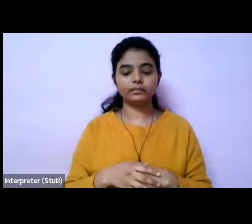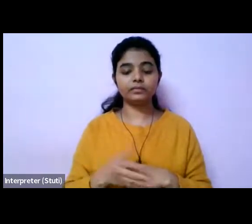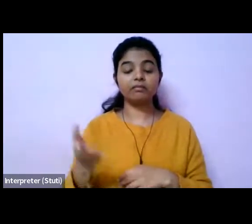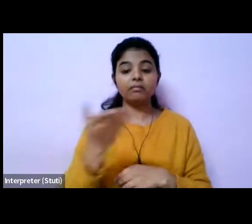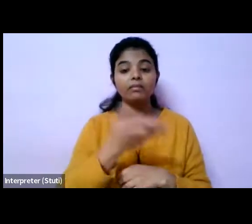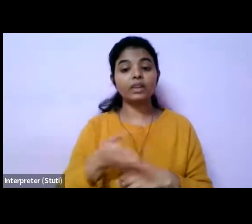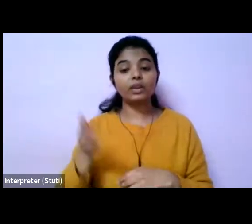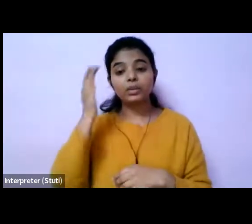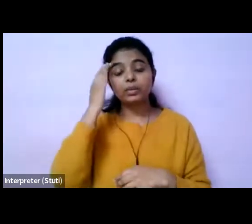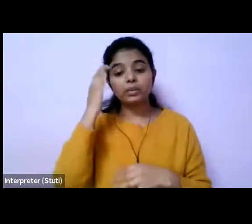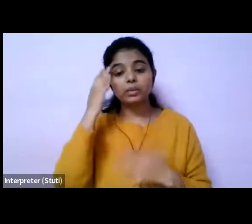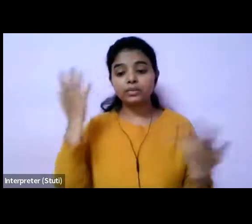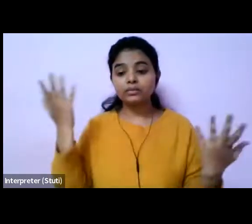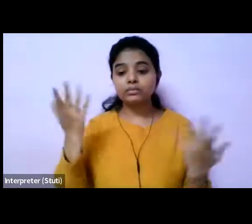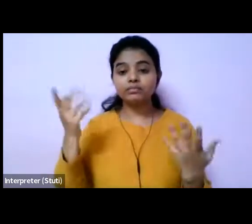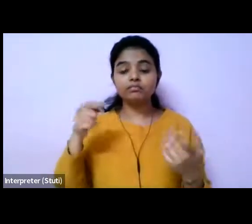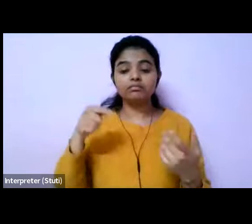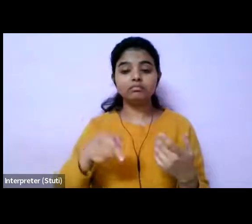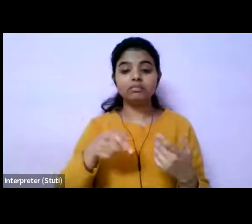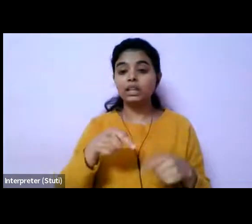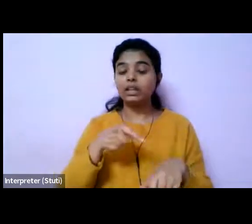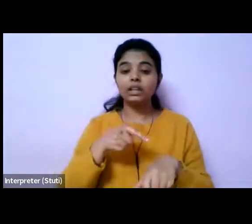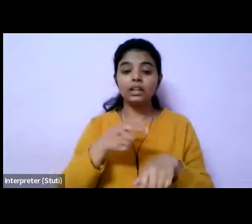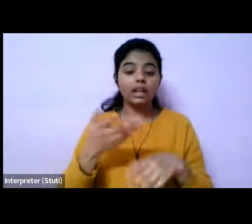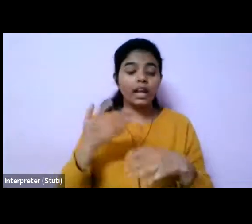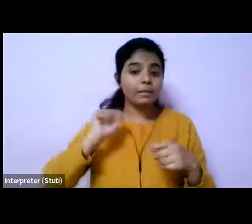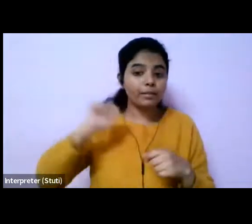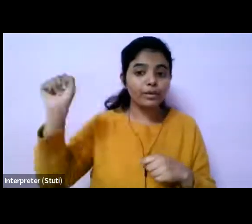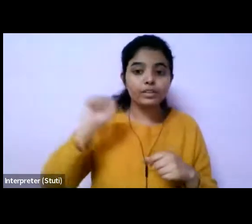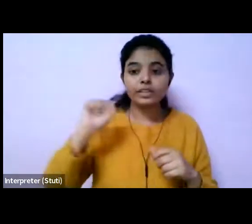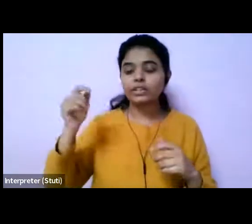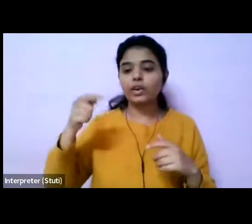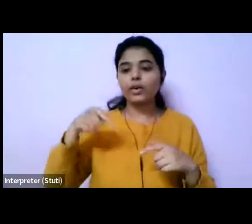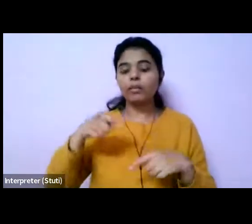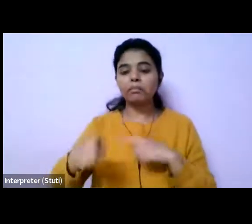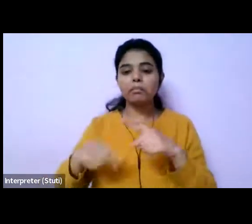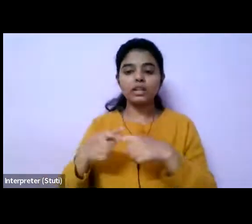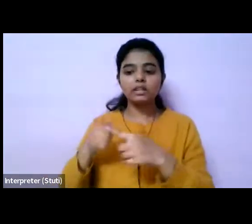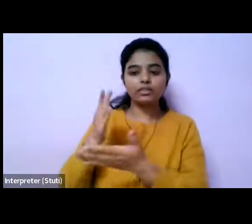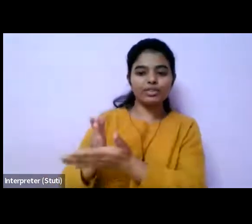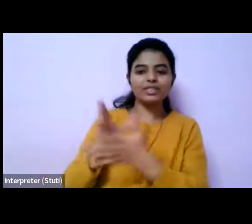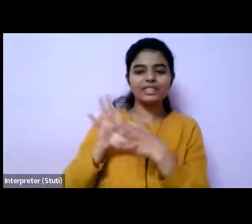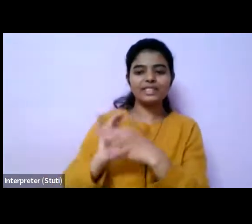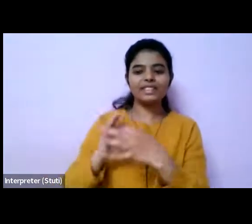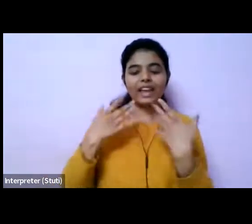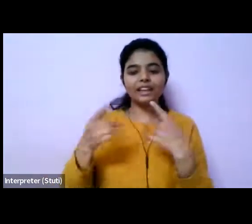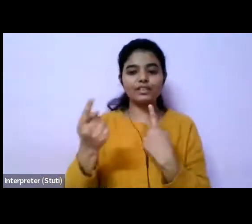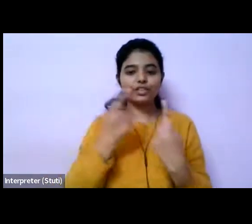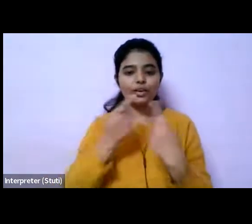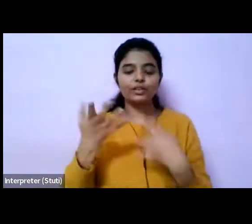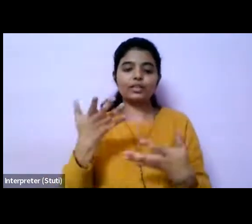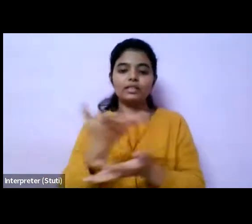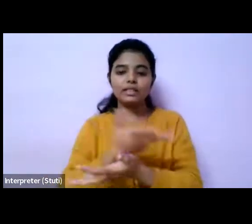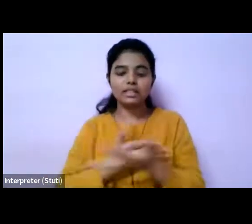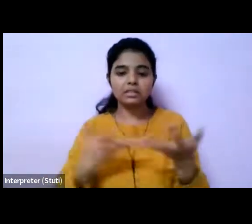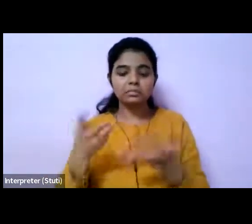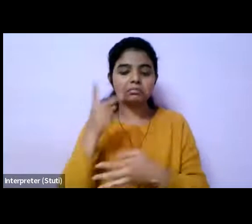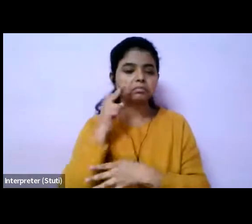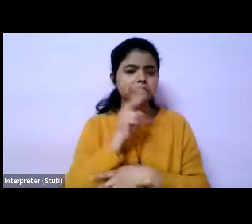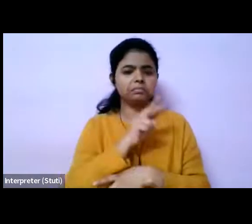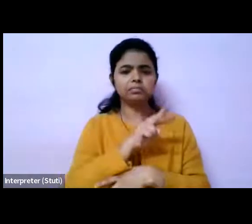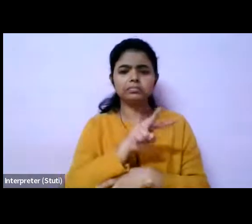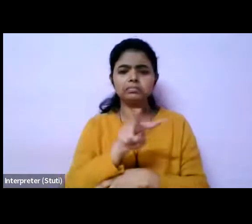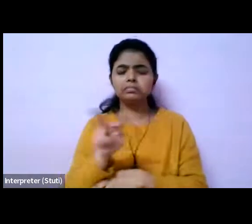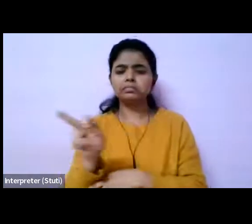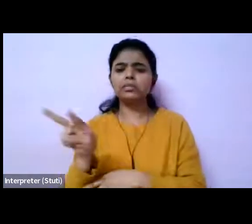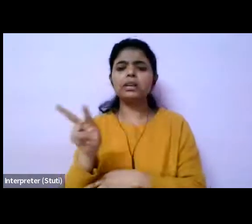apt time to talk about protest, about resistance. And looking around us, I